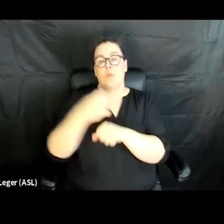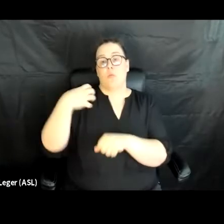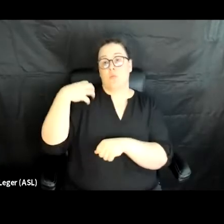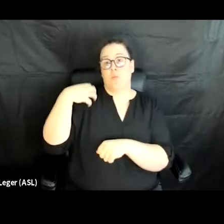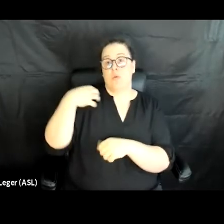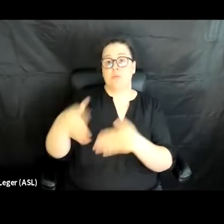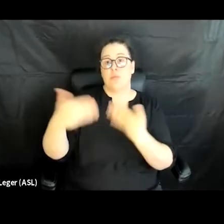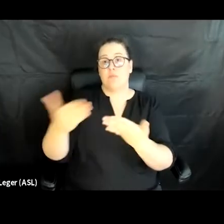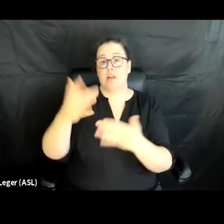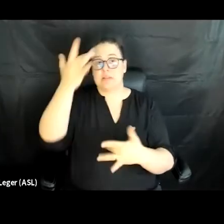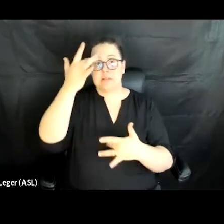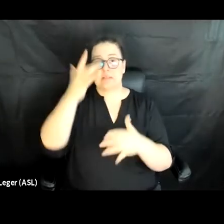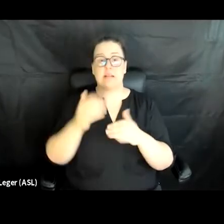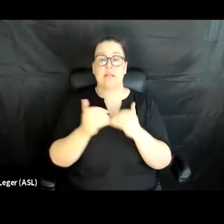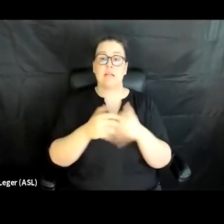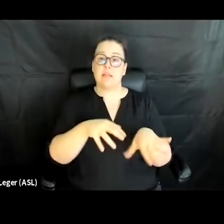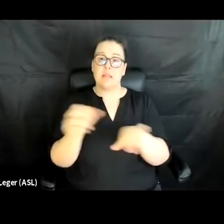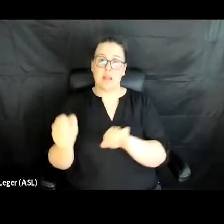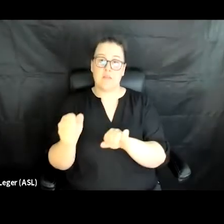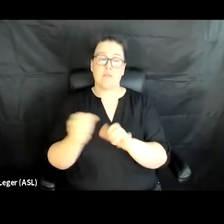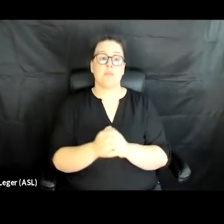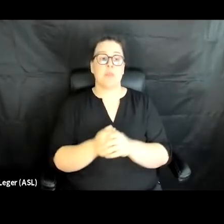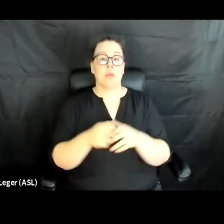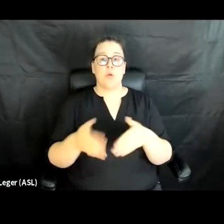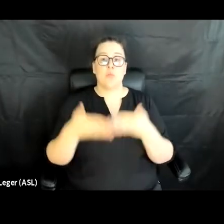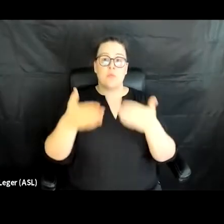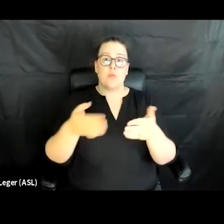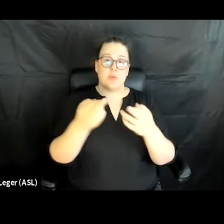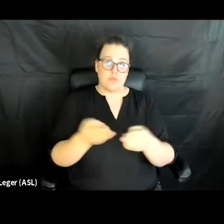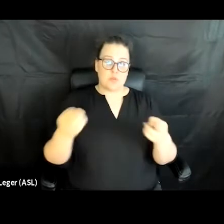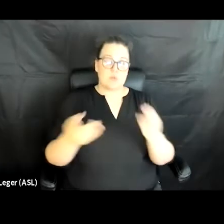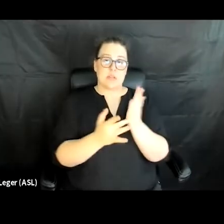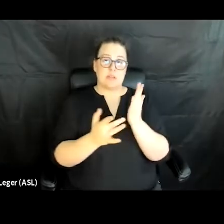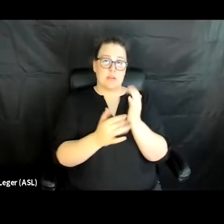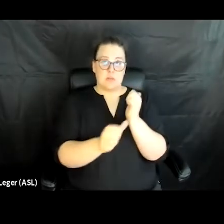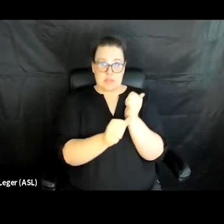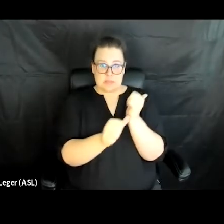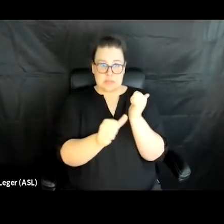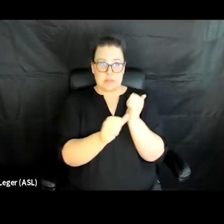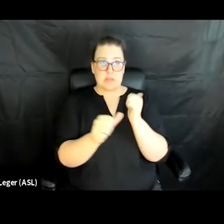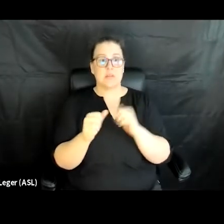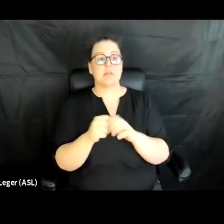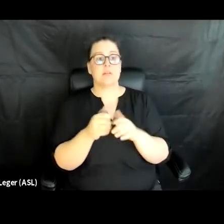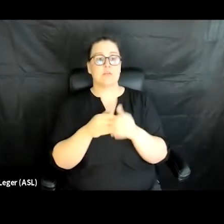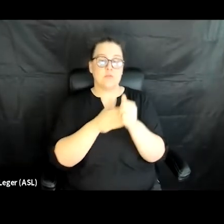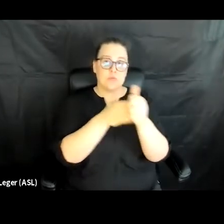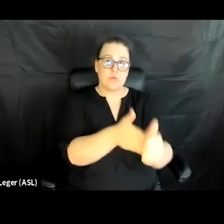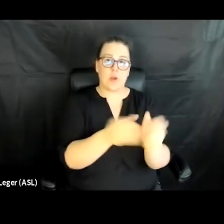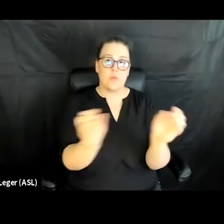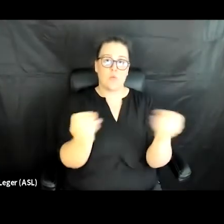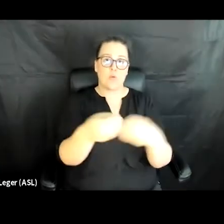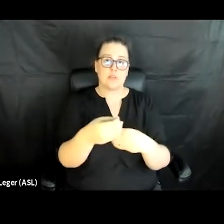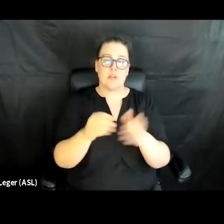health needs explicitly. Providing resources and technical assistance to guide organizations in developing mental health supports